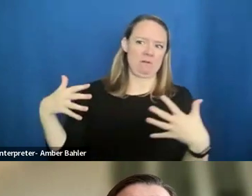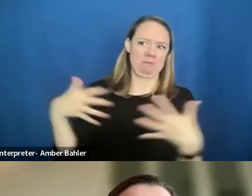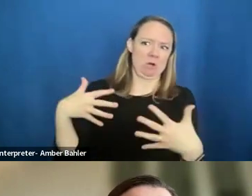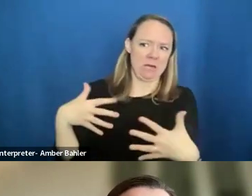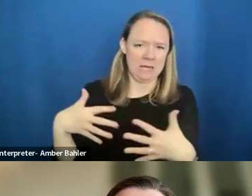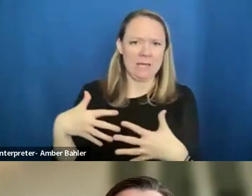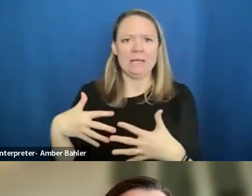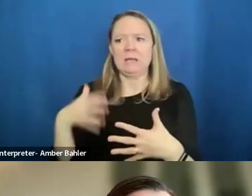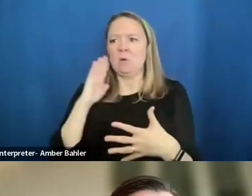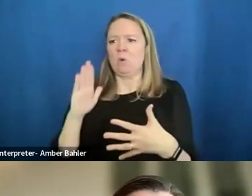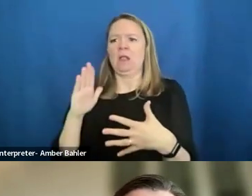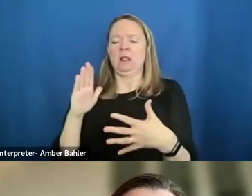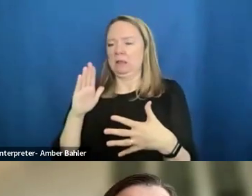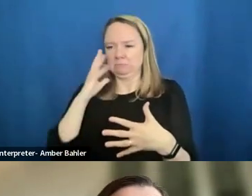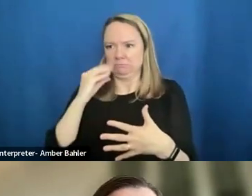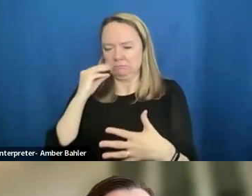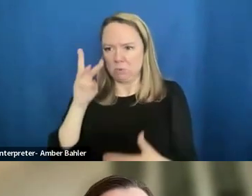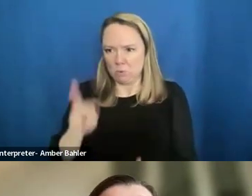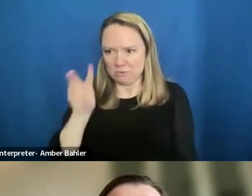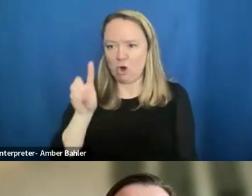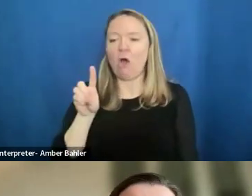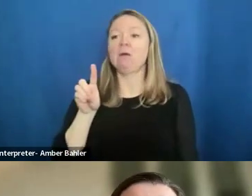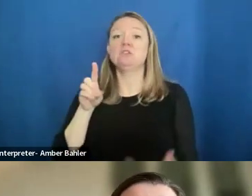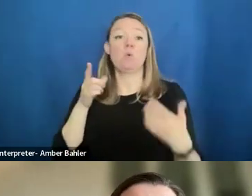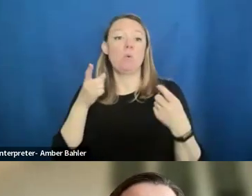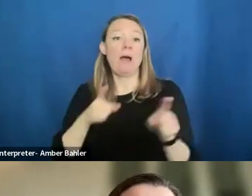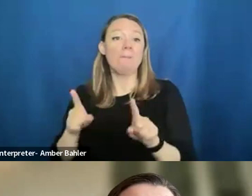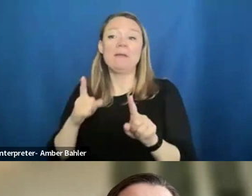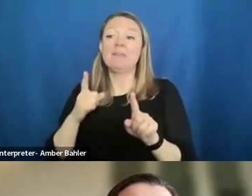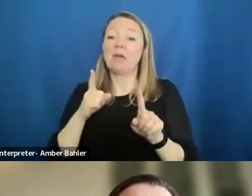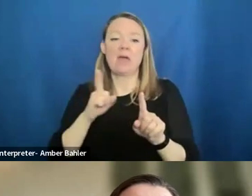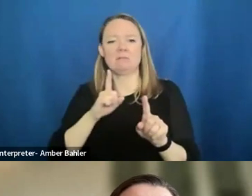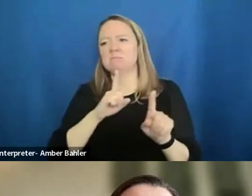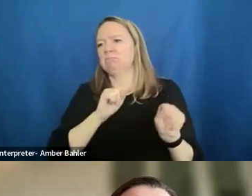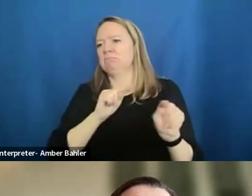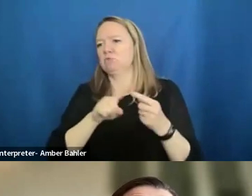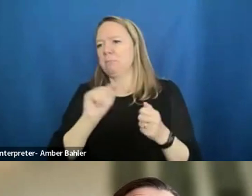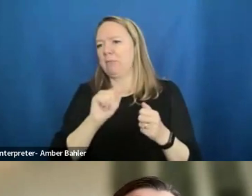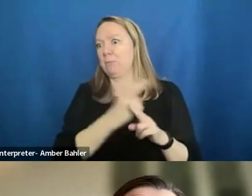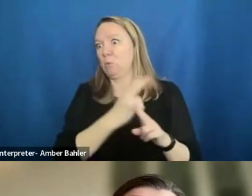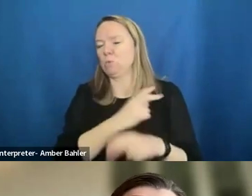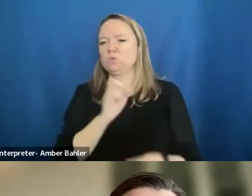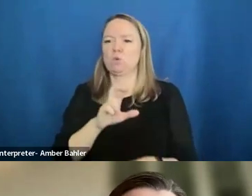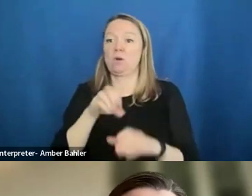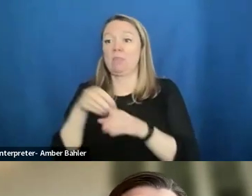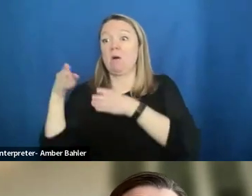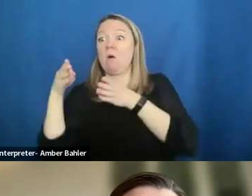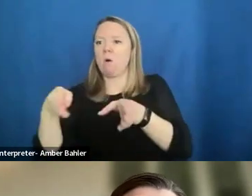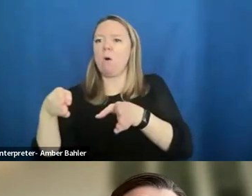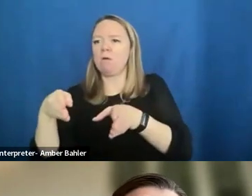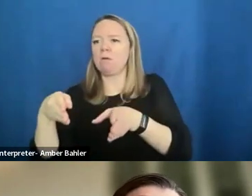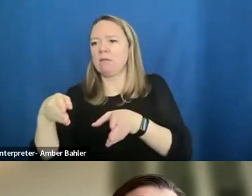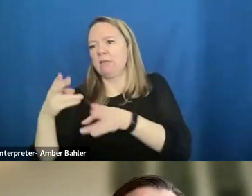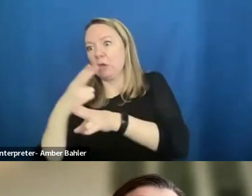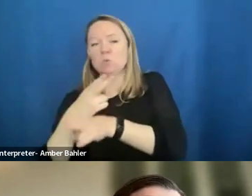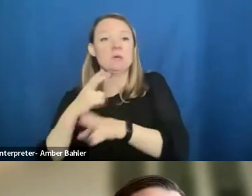use. And so then patients are using the bathroom or using in the hallways or other things. And it can be hard to get through an ED visit for